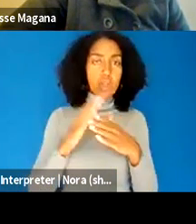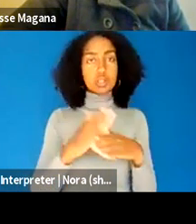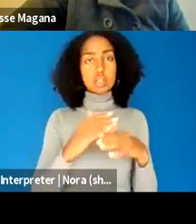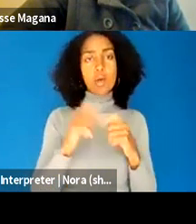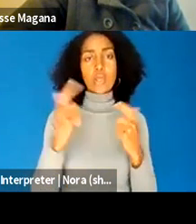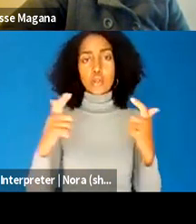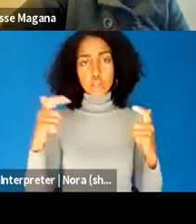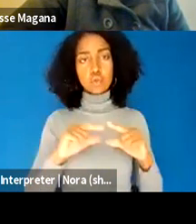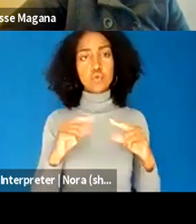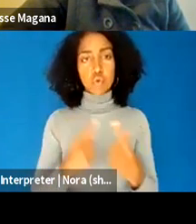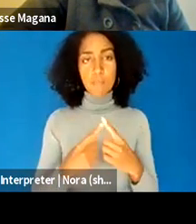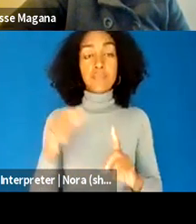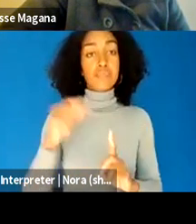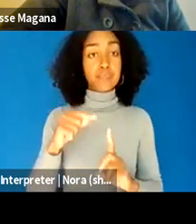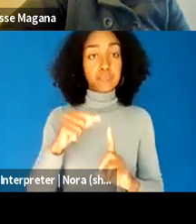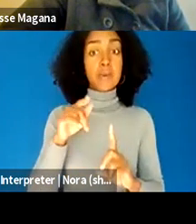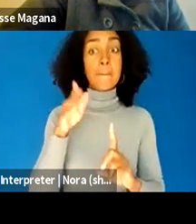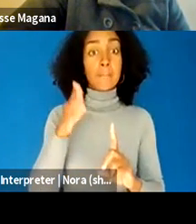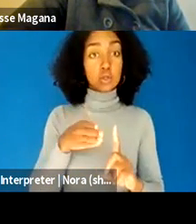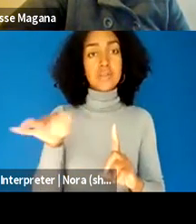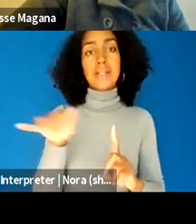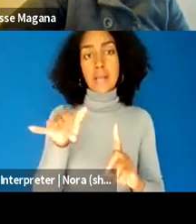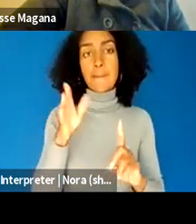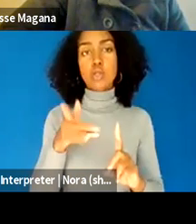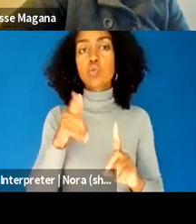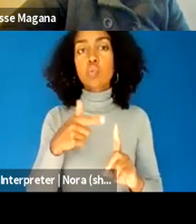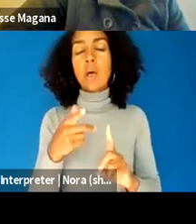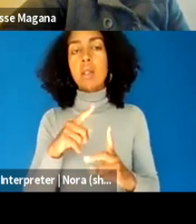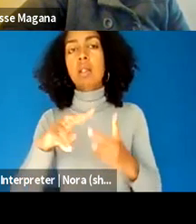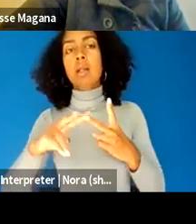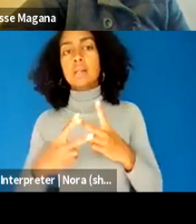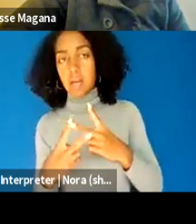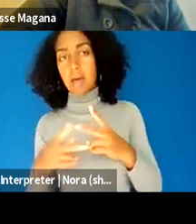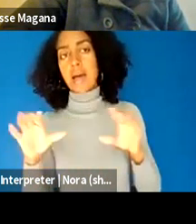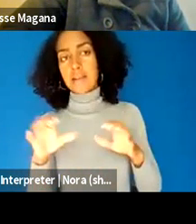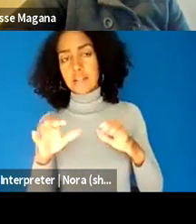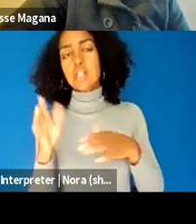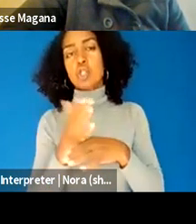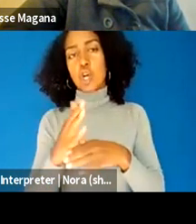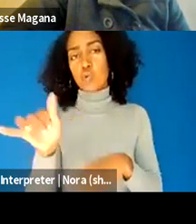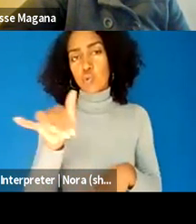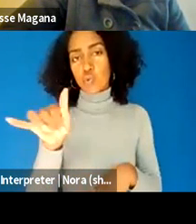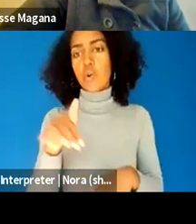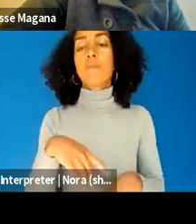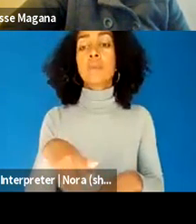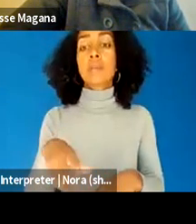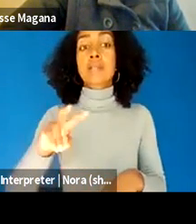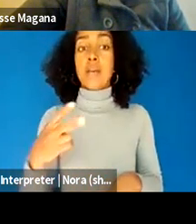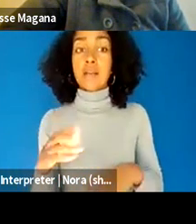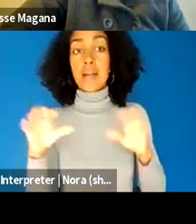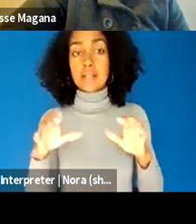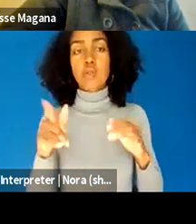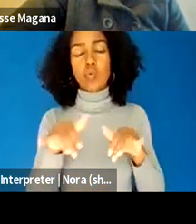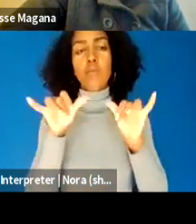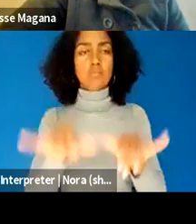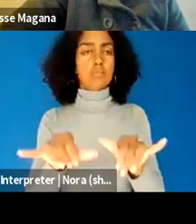group. And this will be the same person who's going to share out when we do the second activity. So for the second activity, you're going to be with the same